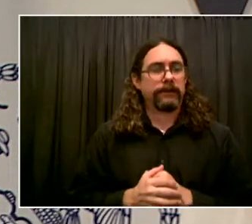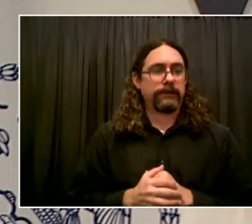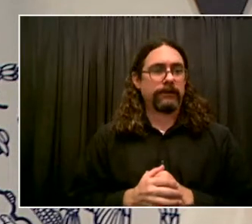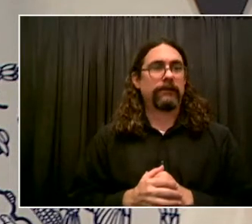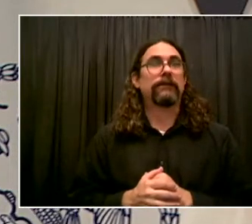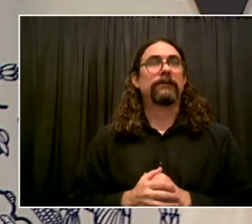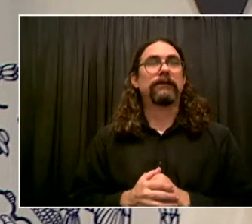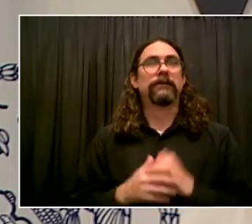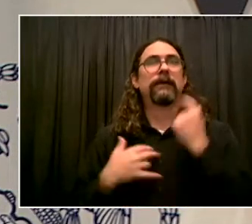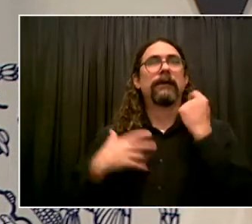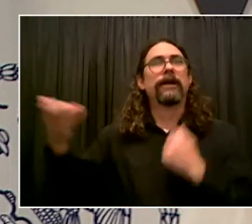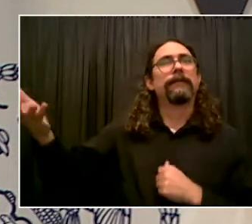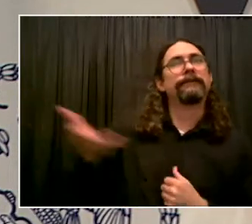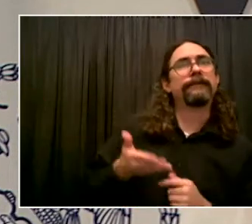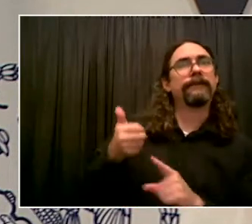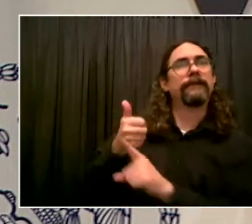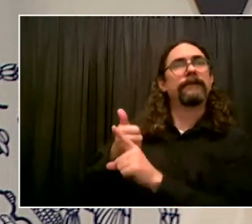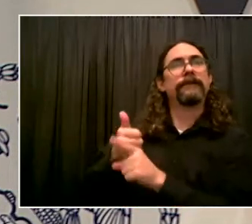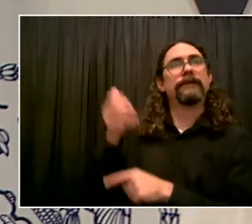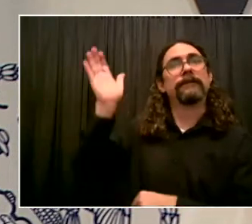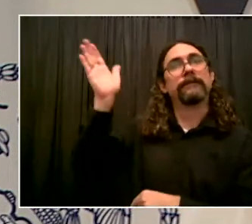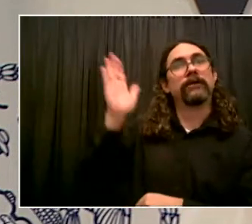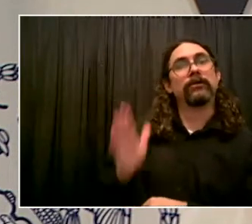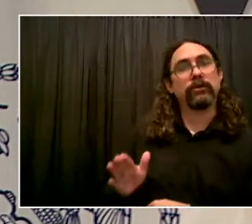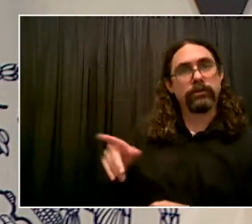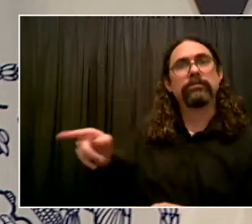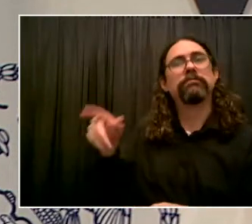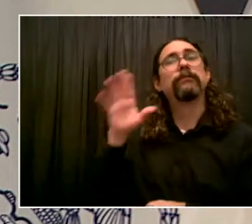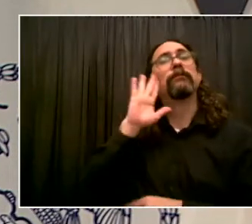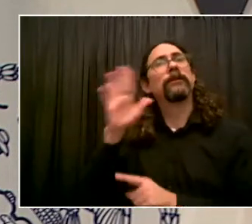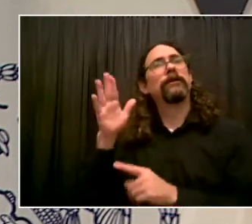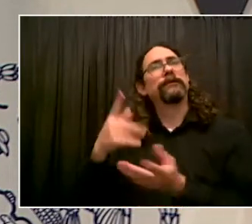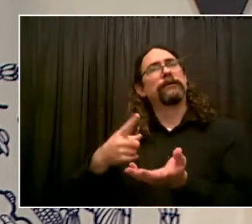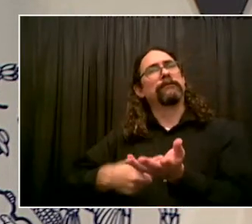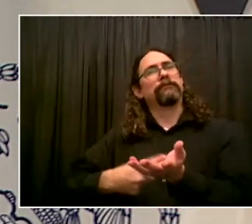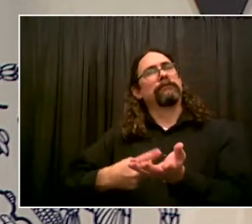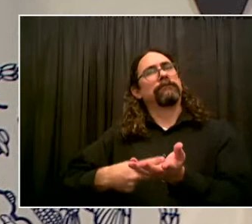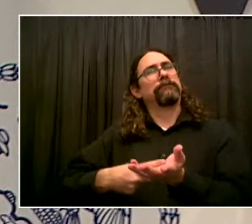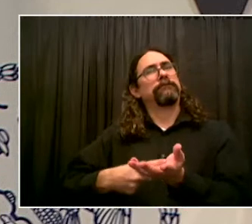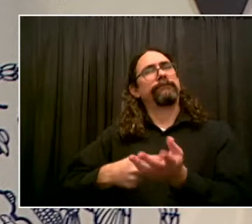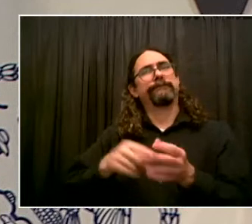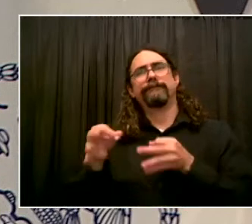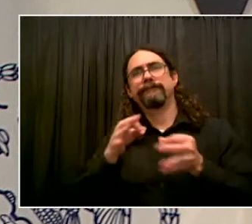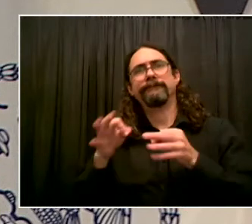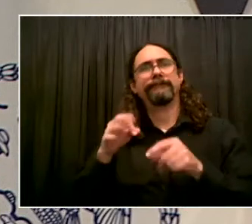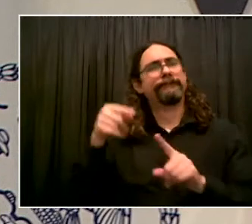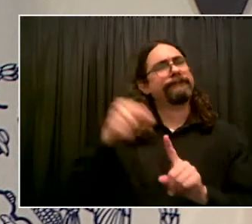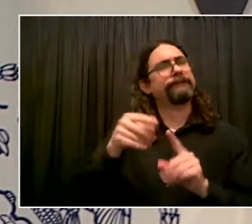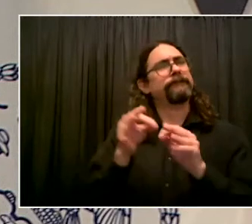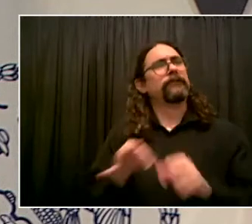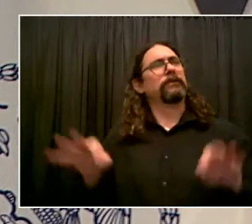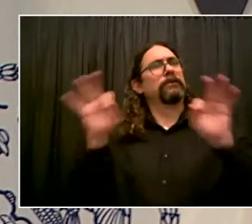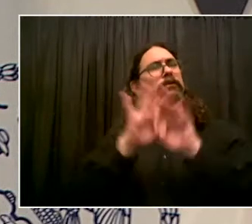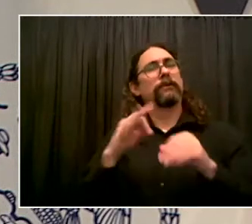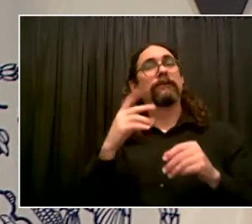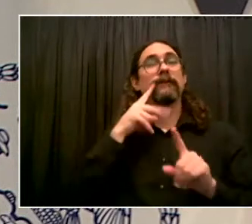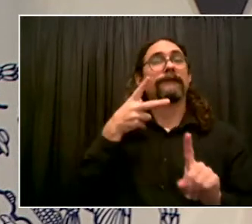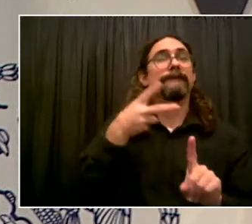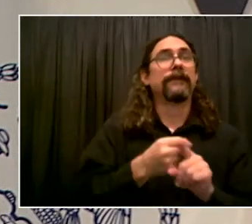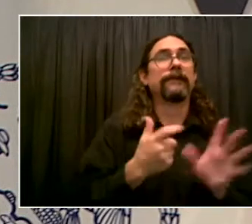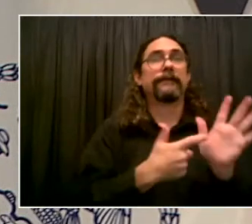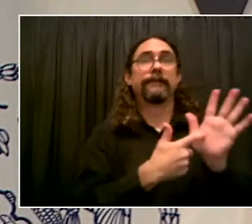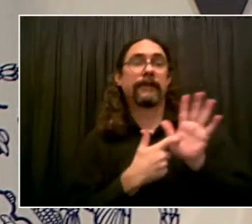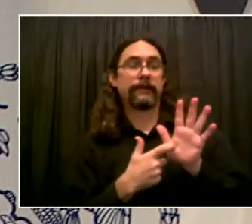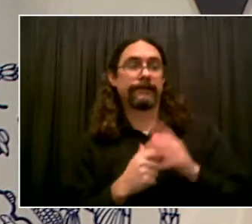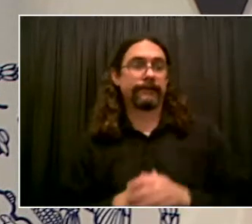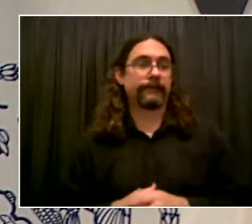we have to get out of the COVID era together, and these mandates are the way forward. I want you to hear from someone who's played a crucial role